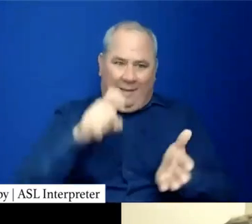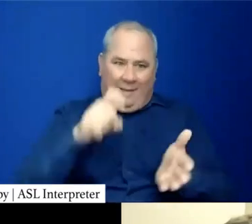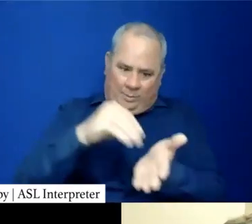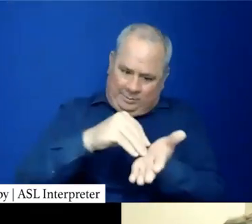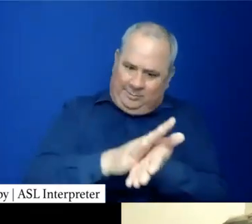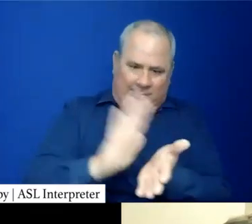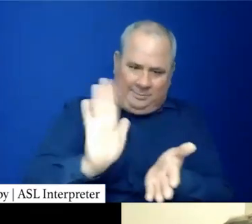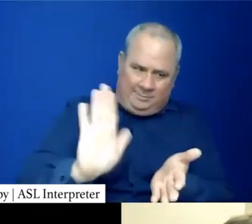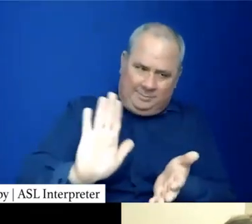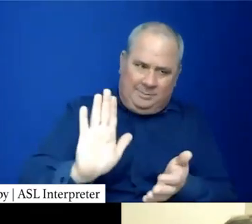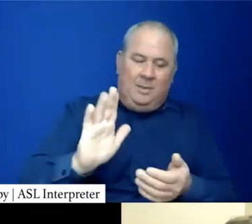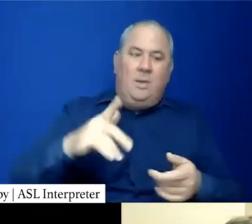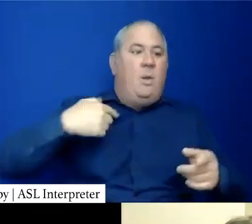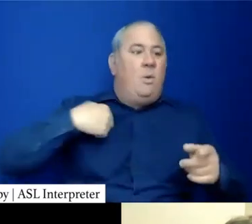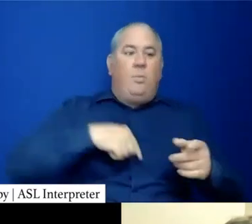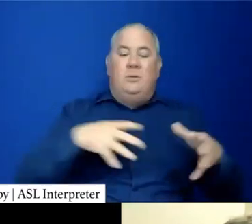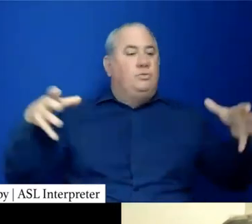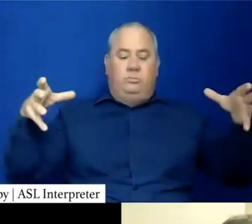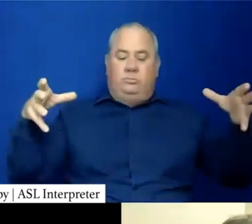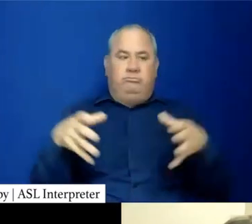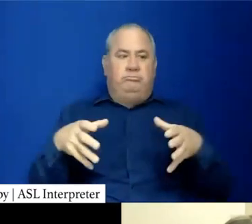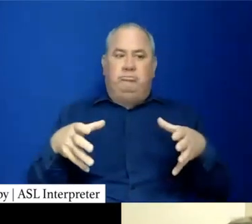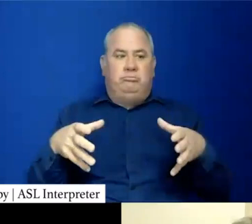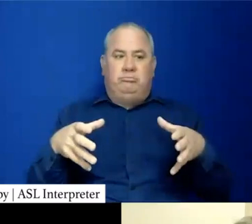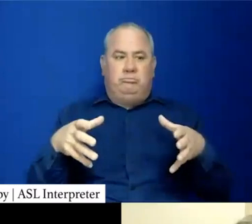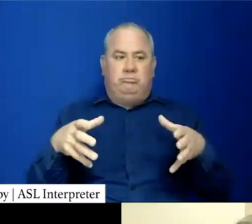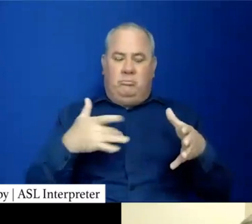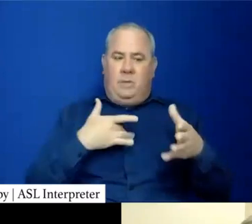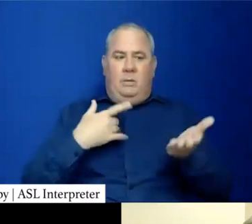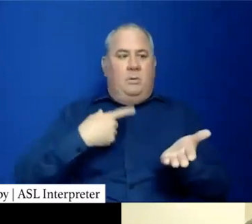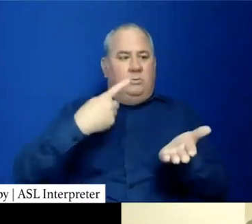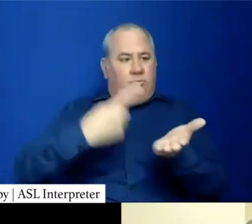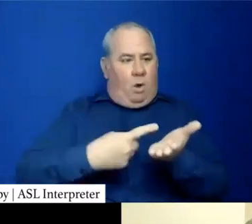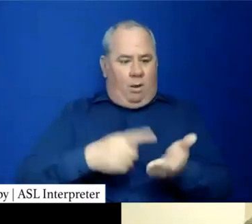we're just a group of disabled people getting together and talking about our lives. Like, this is,